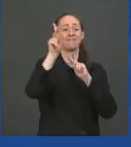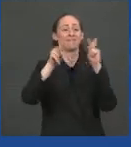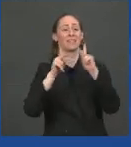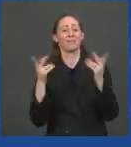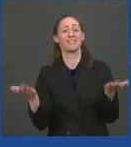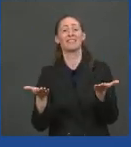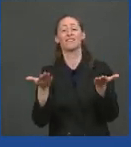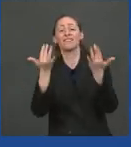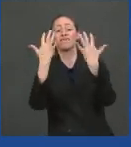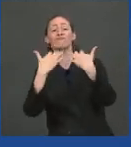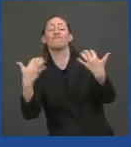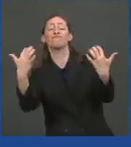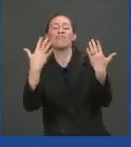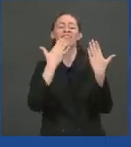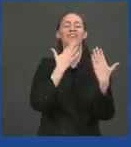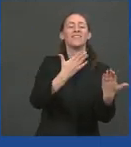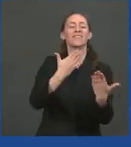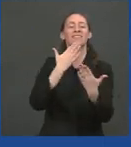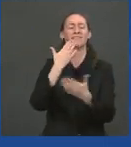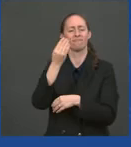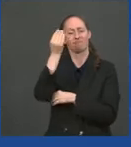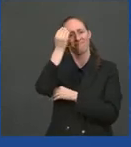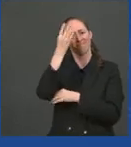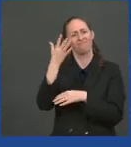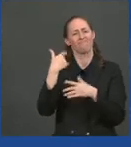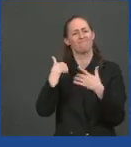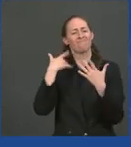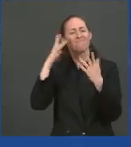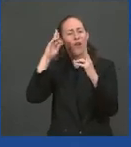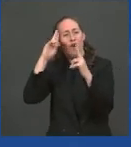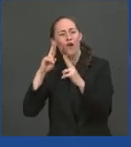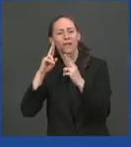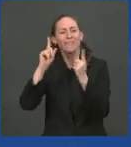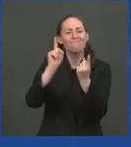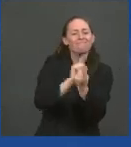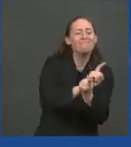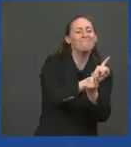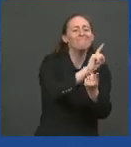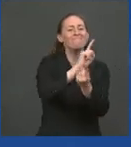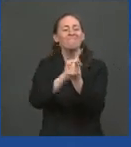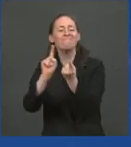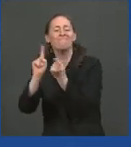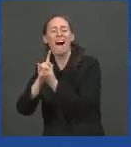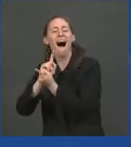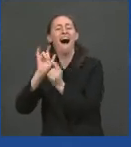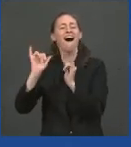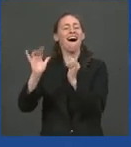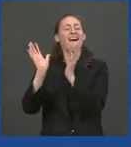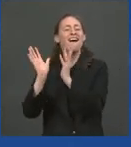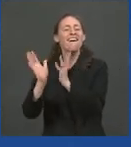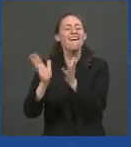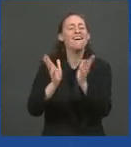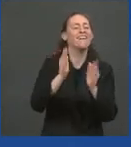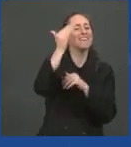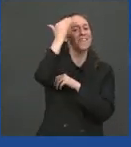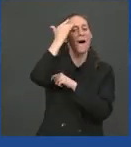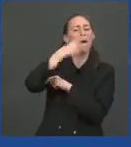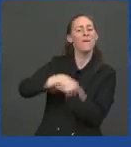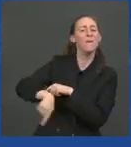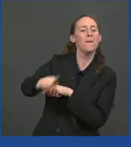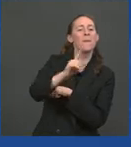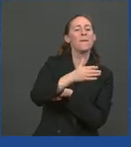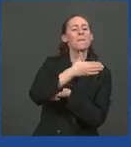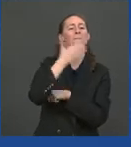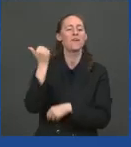And it's been a great honor, a great pleasure to get to meet some of the players, get to know them a little bit. And so I'll be not disappointed if I'm welcoming you